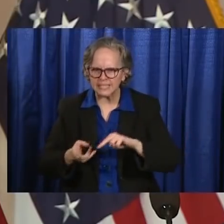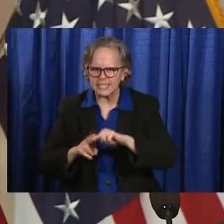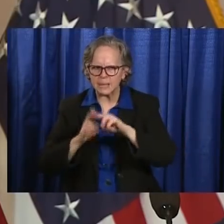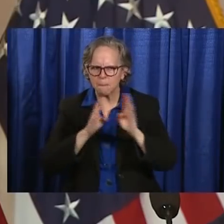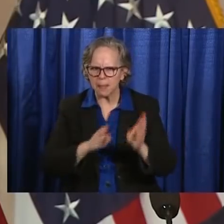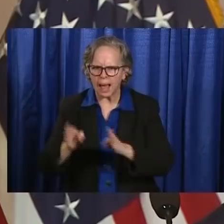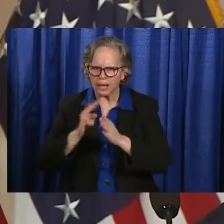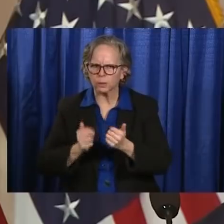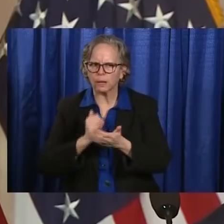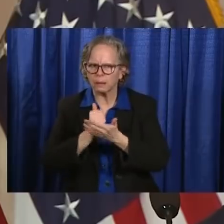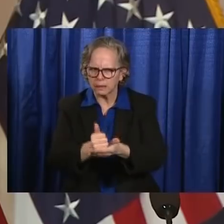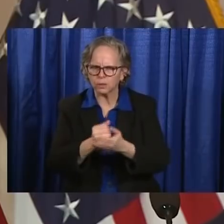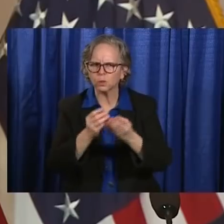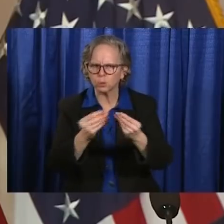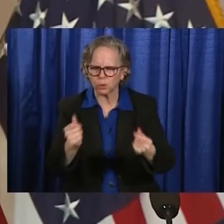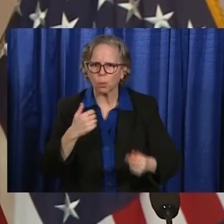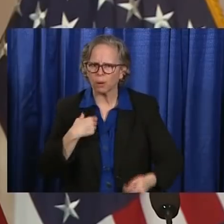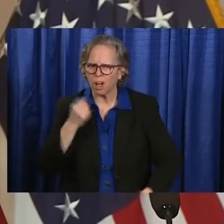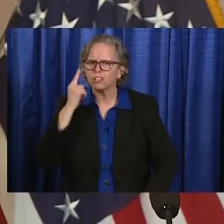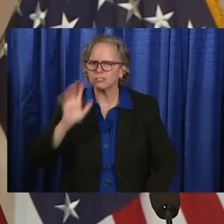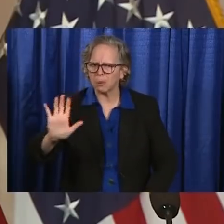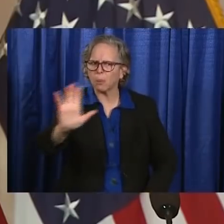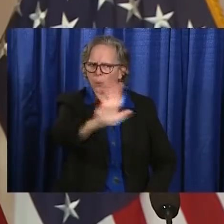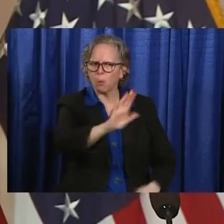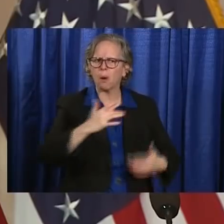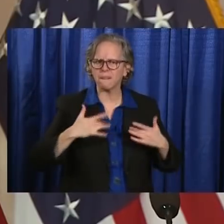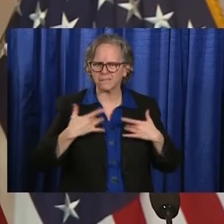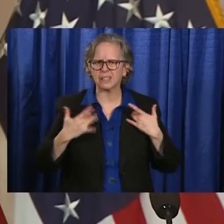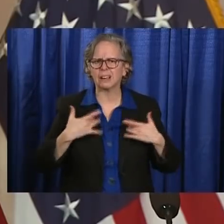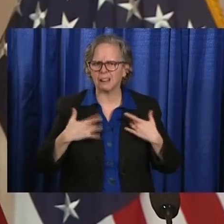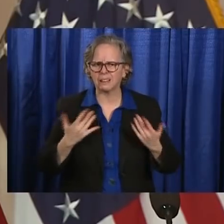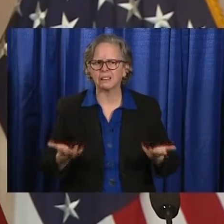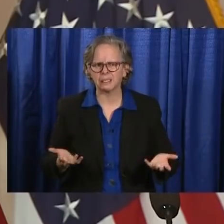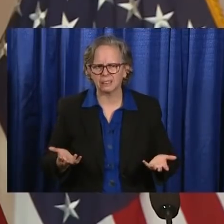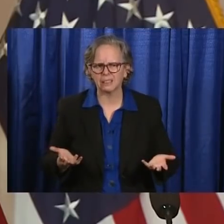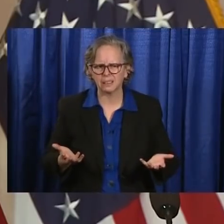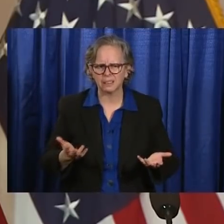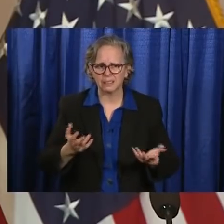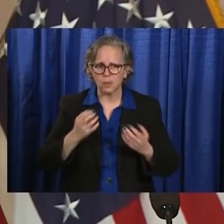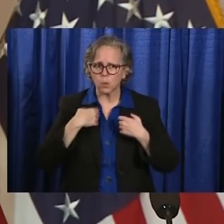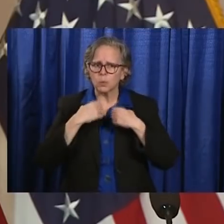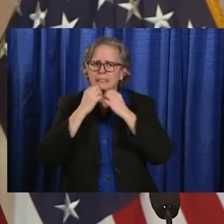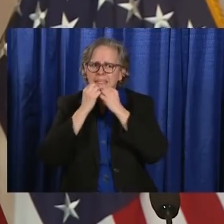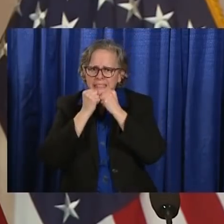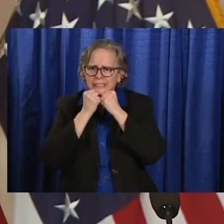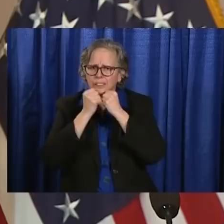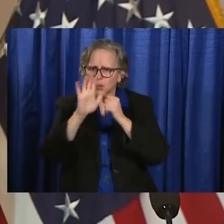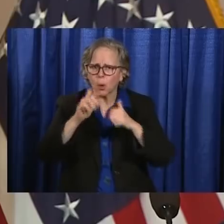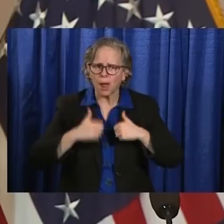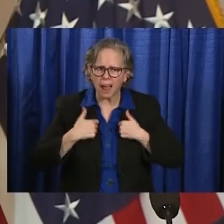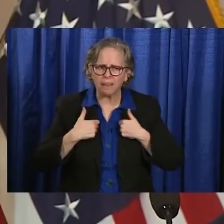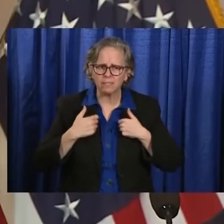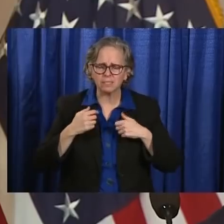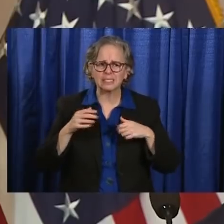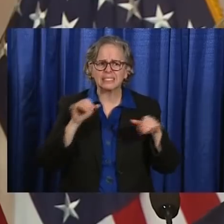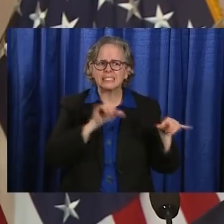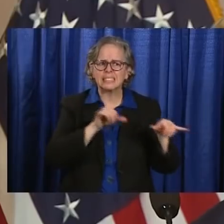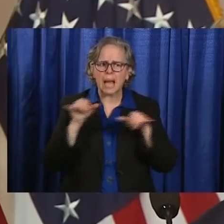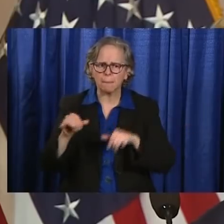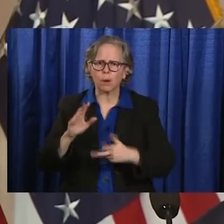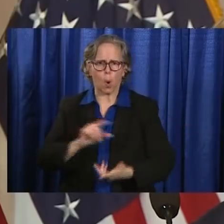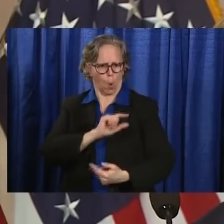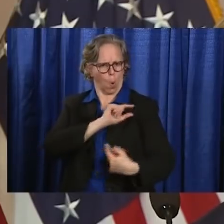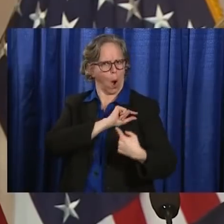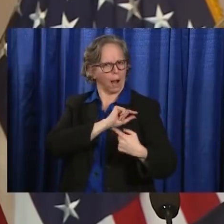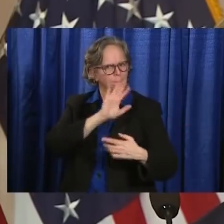we understand that along with the preservation of life is the quality of life. And we know this is hard,